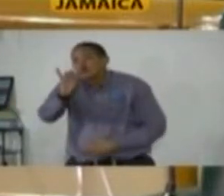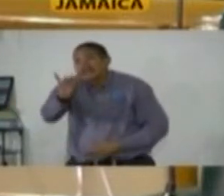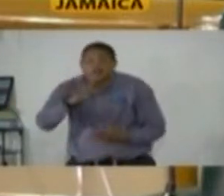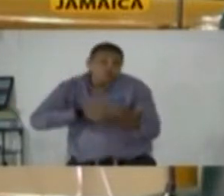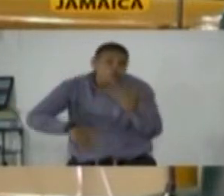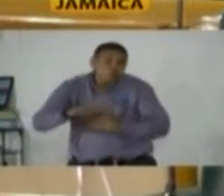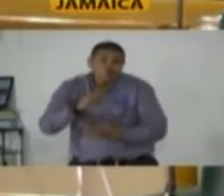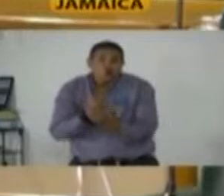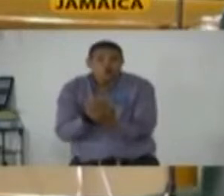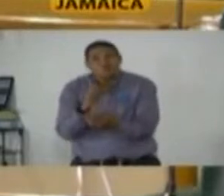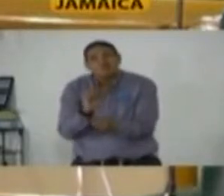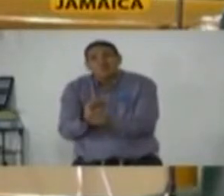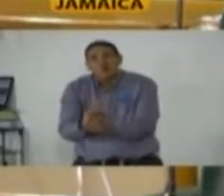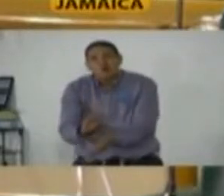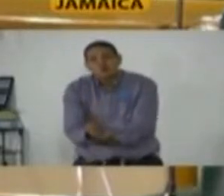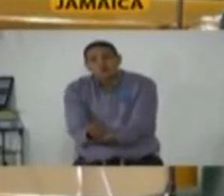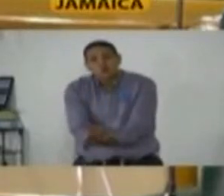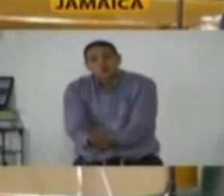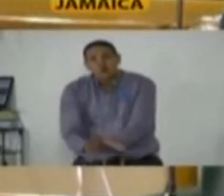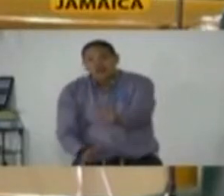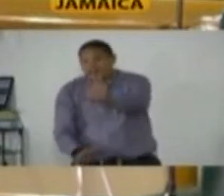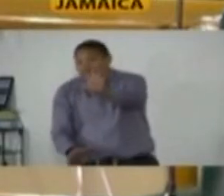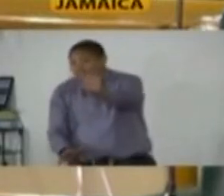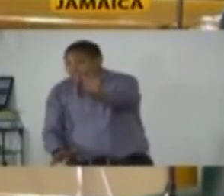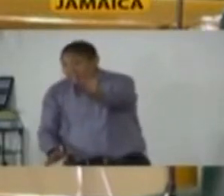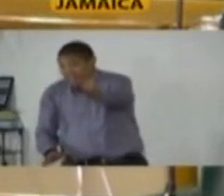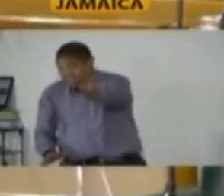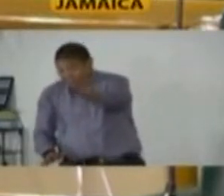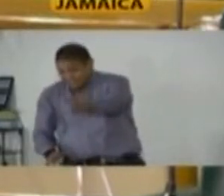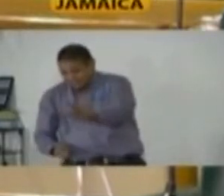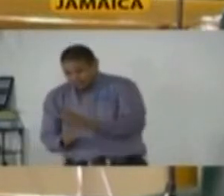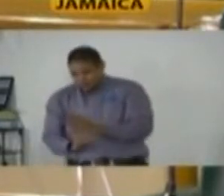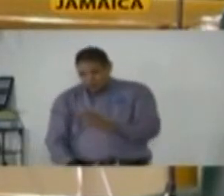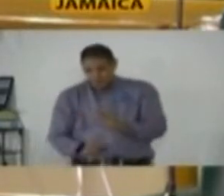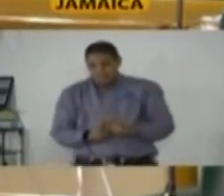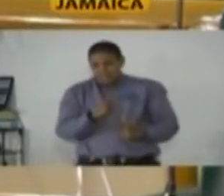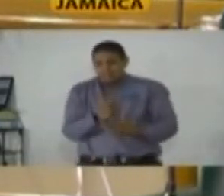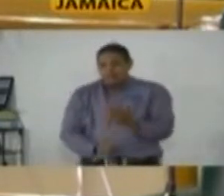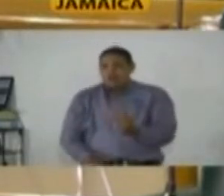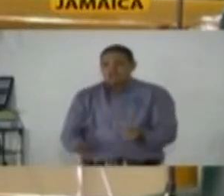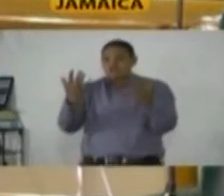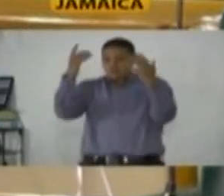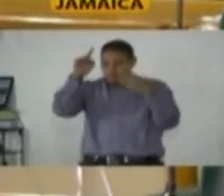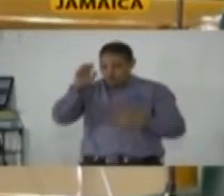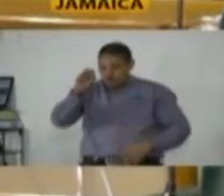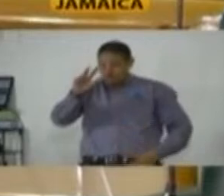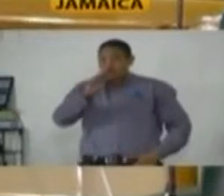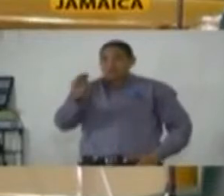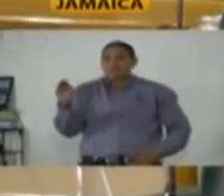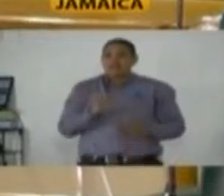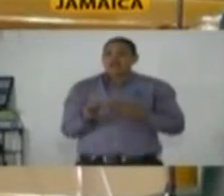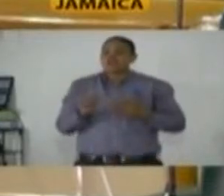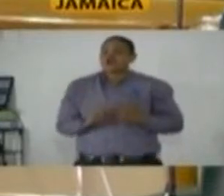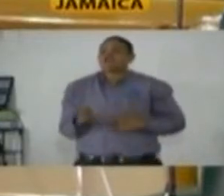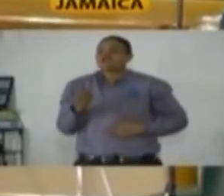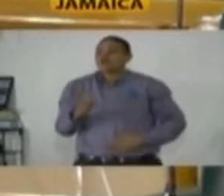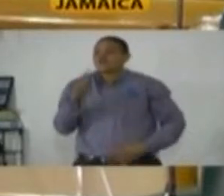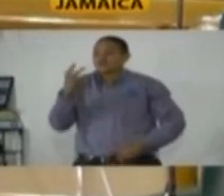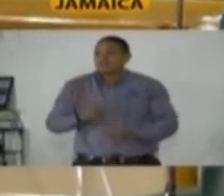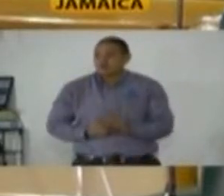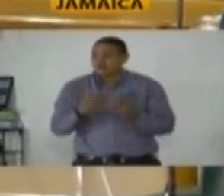and 580 of our HOPE students at a cost of $103 million for a period of 3